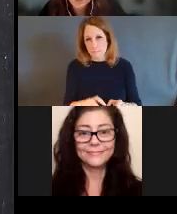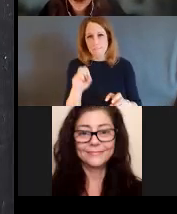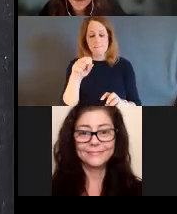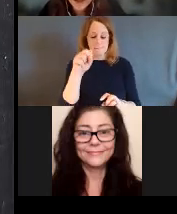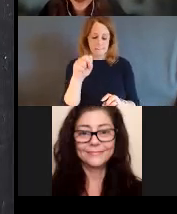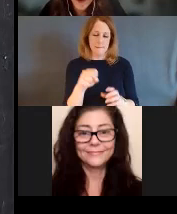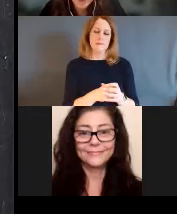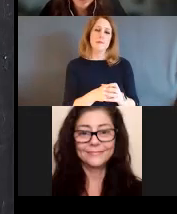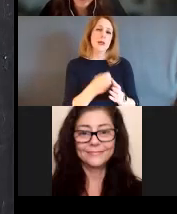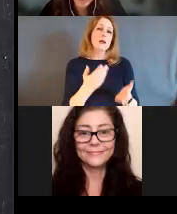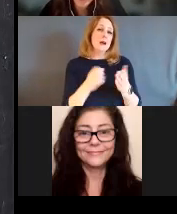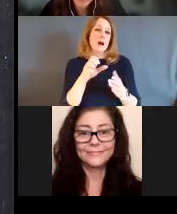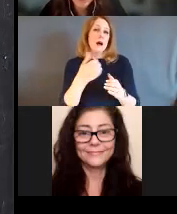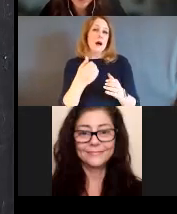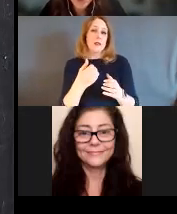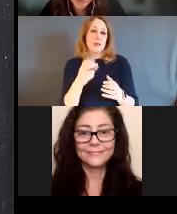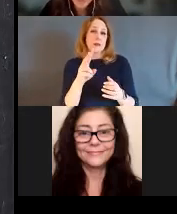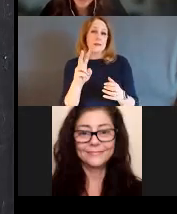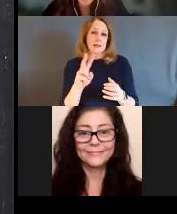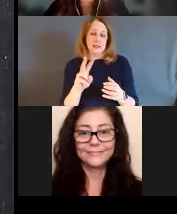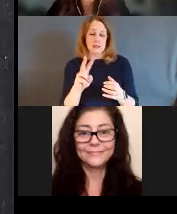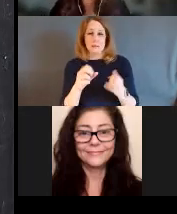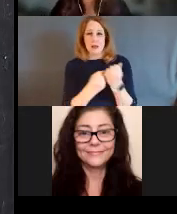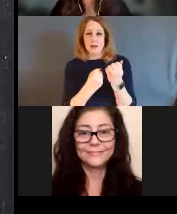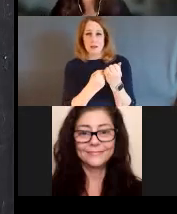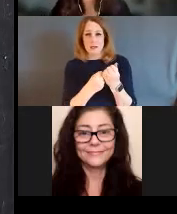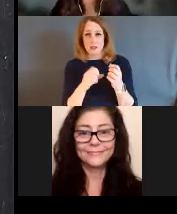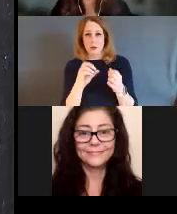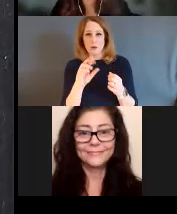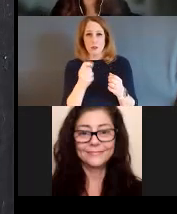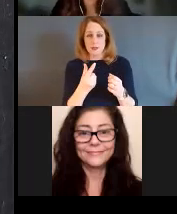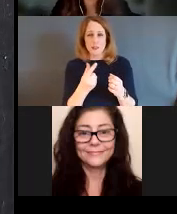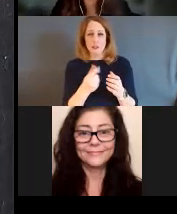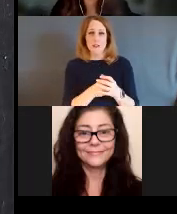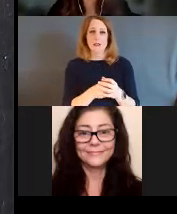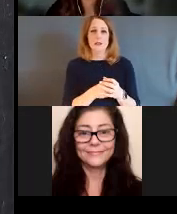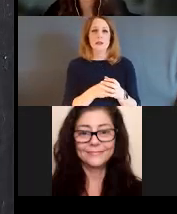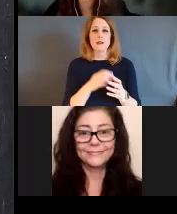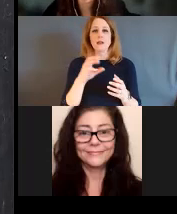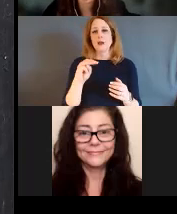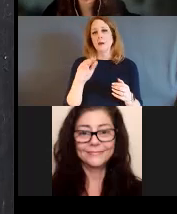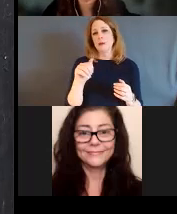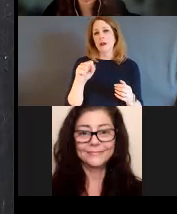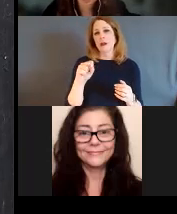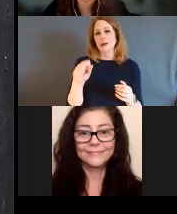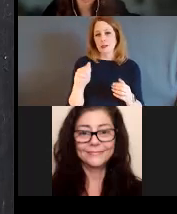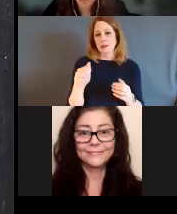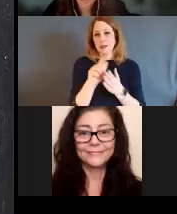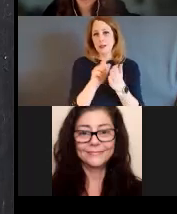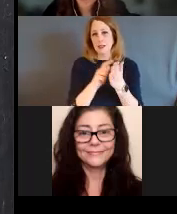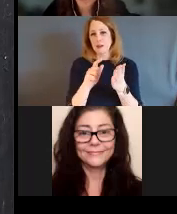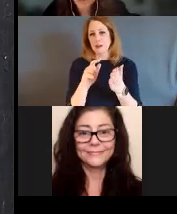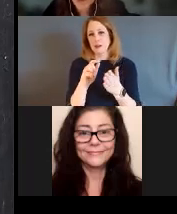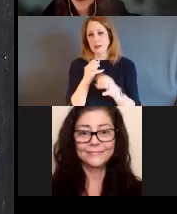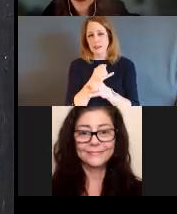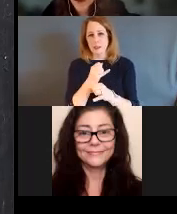Possibly other victim advocacy organizations. MCASA's Sexual Assault Legal Institute is also a great resource. More on